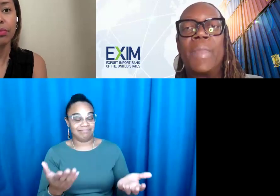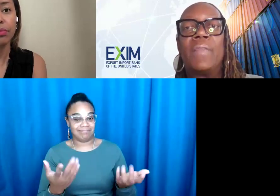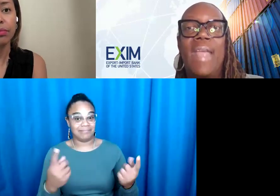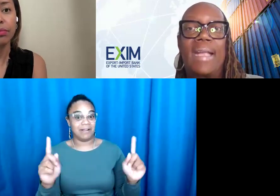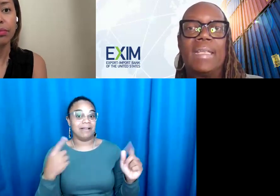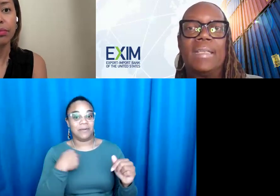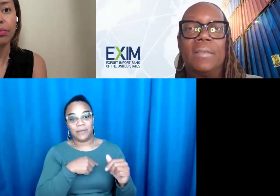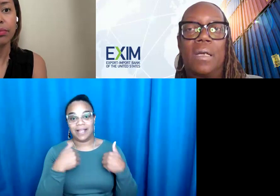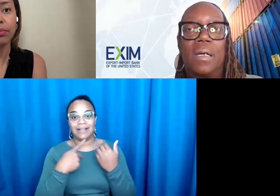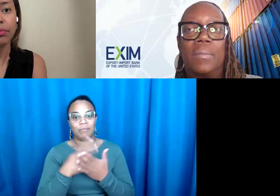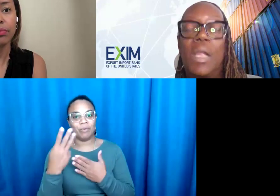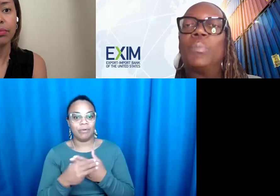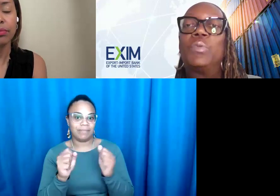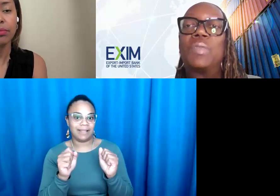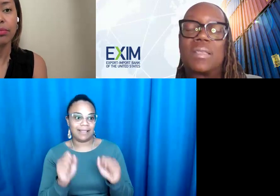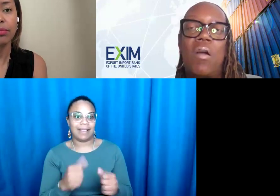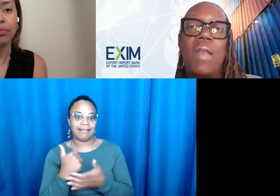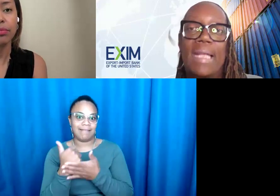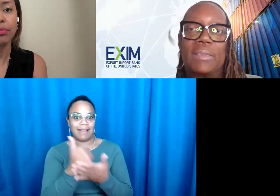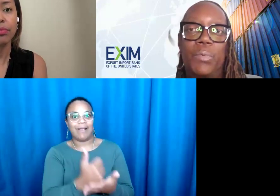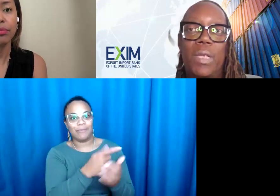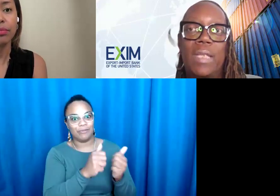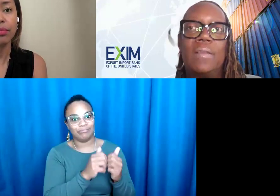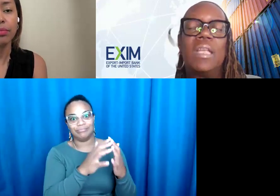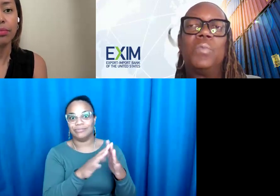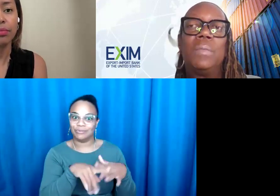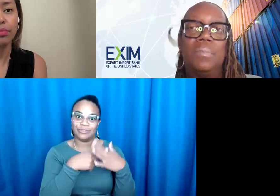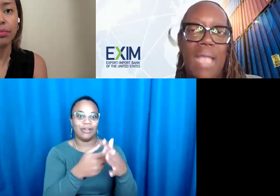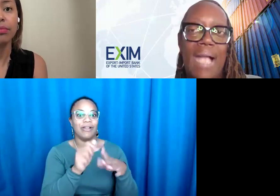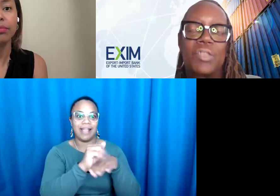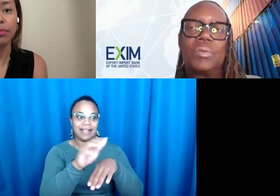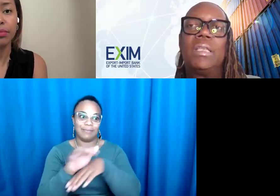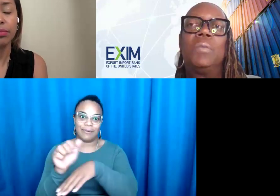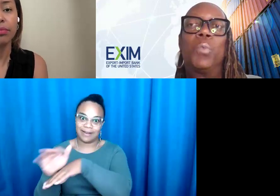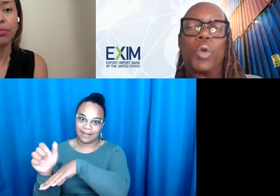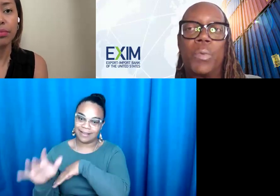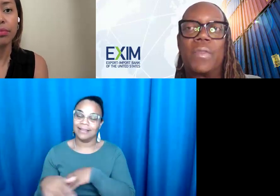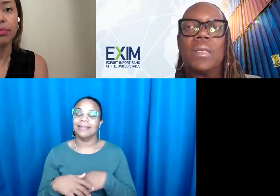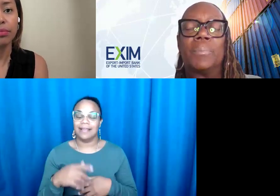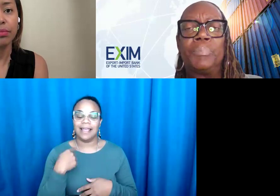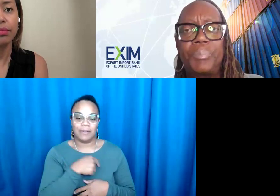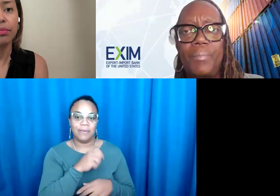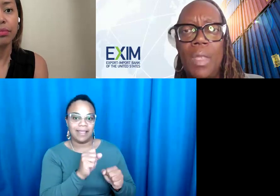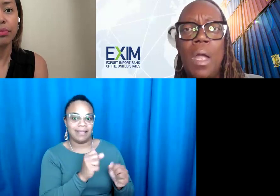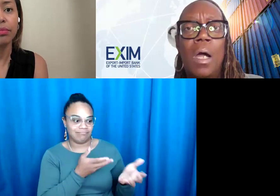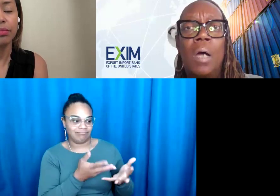program that can help you to start exporting. And then we actually work with